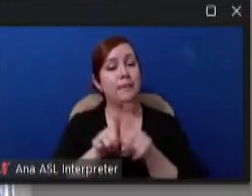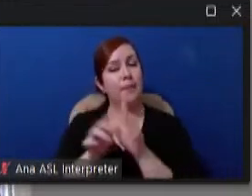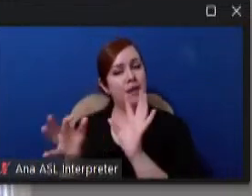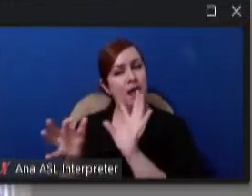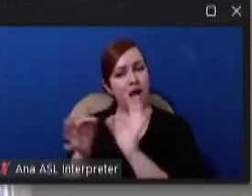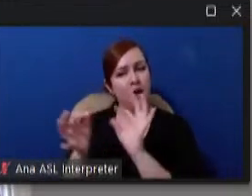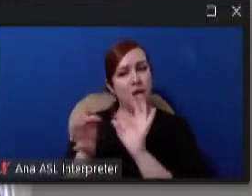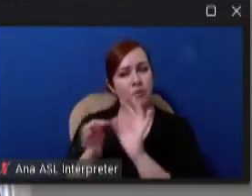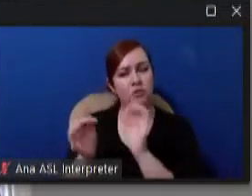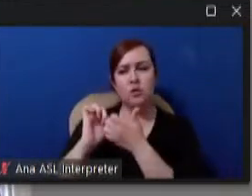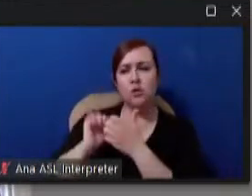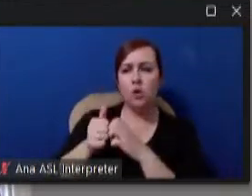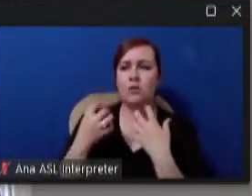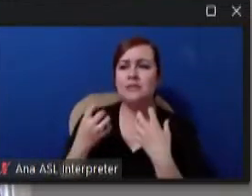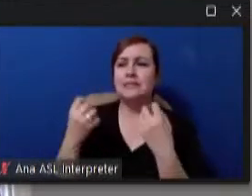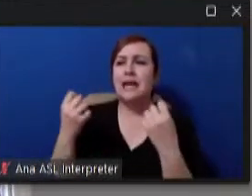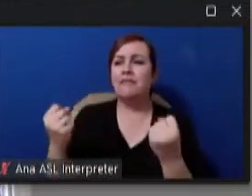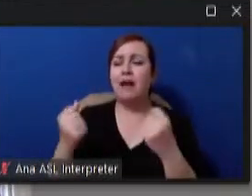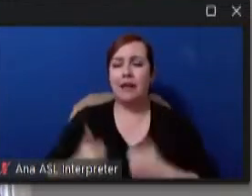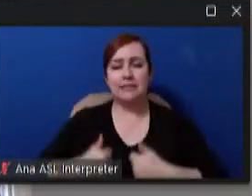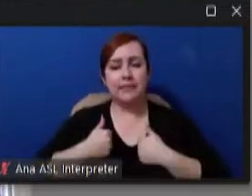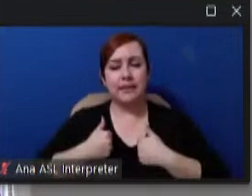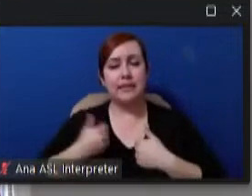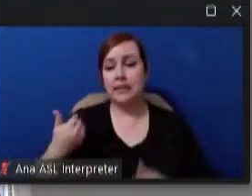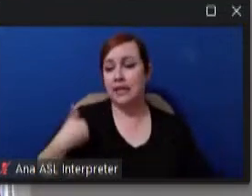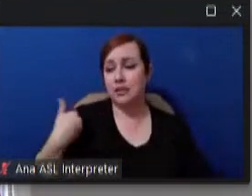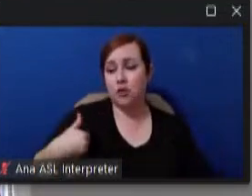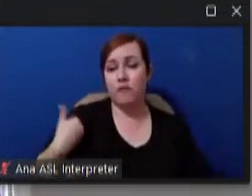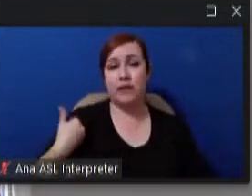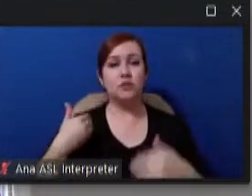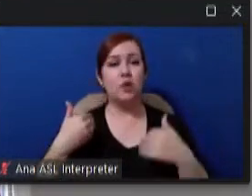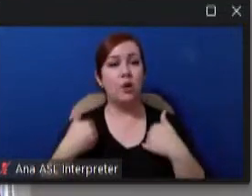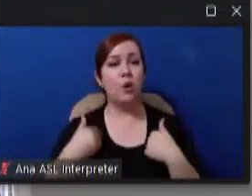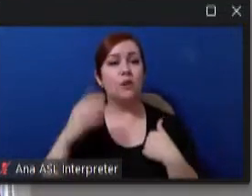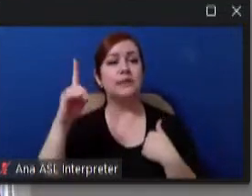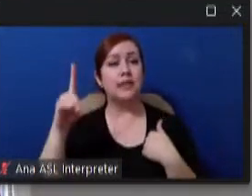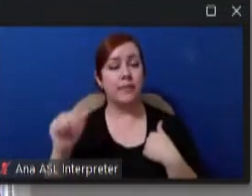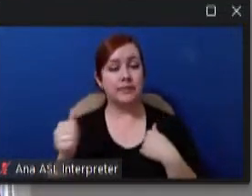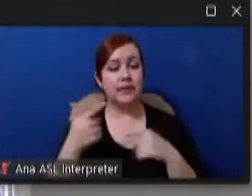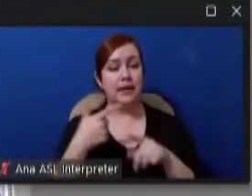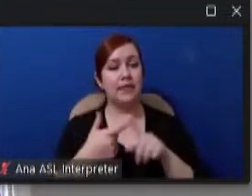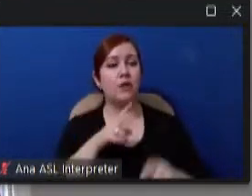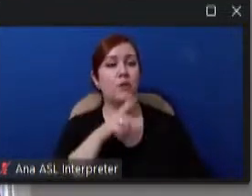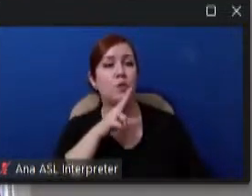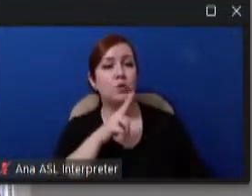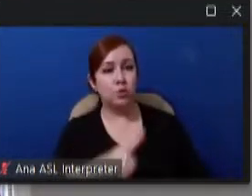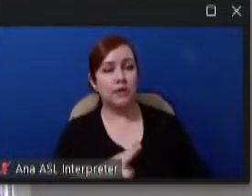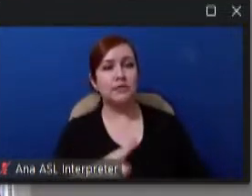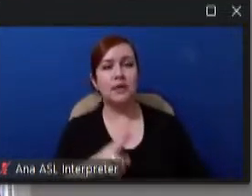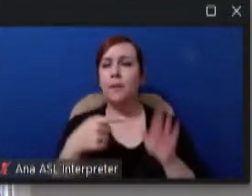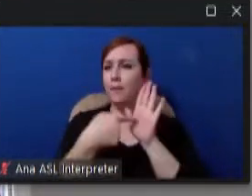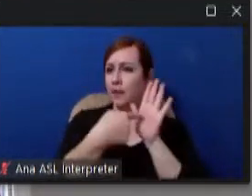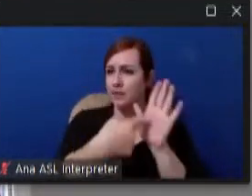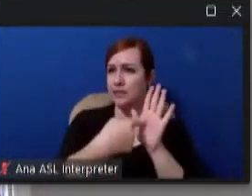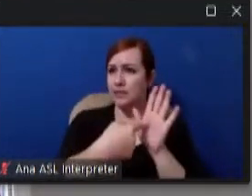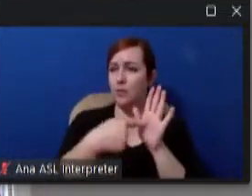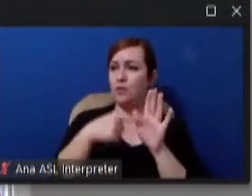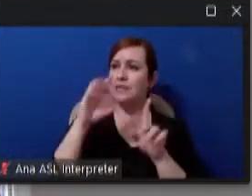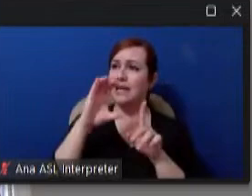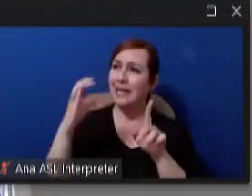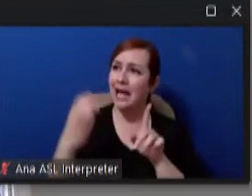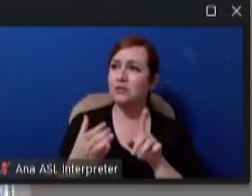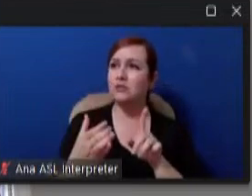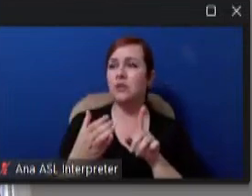violence, we have to discuss how to save the lives of girls with disabilities in